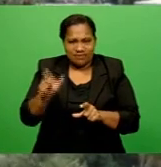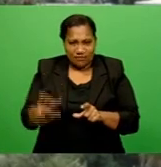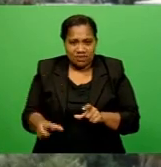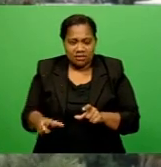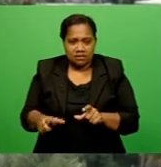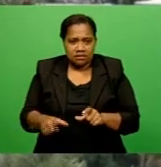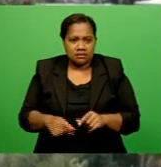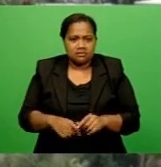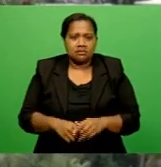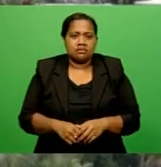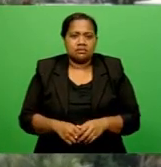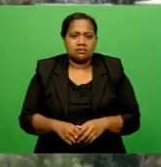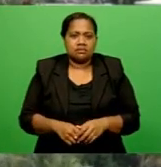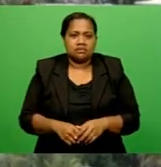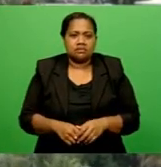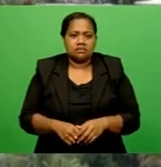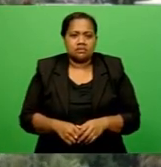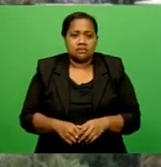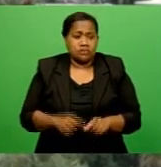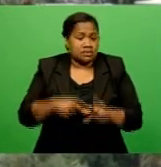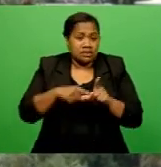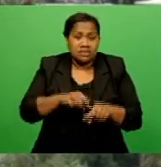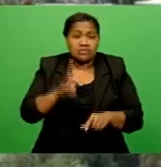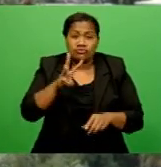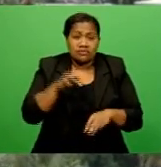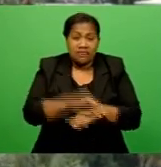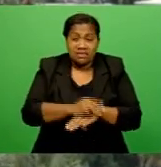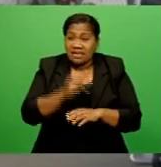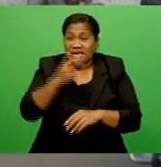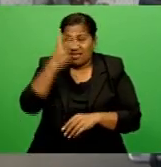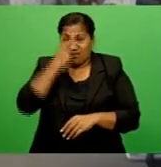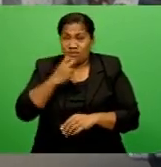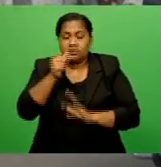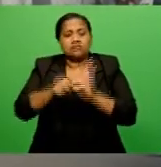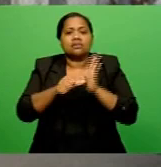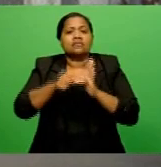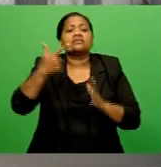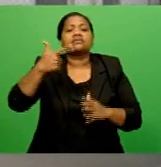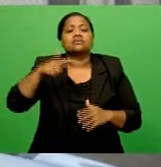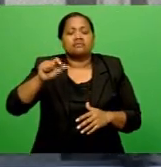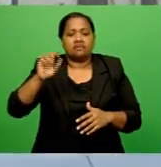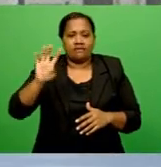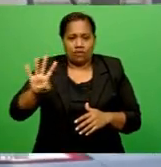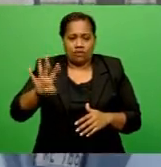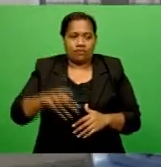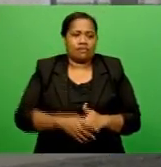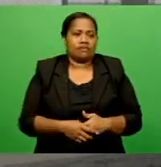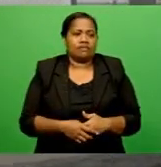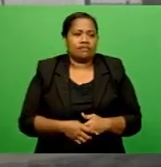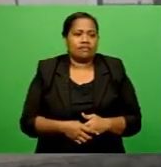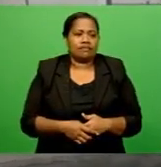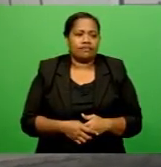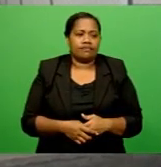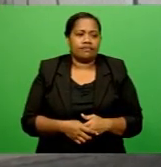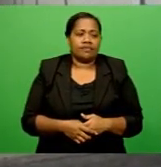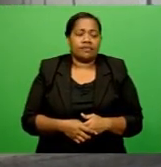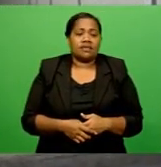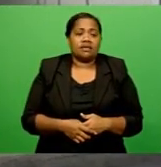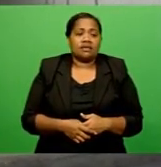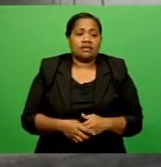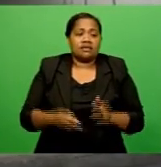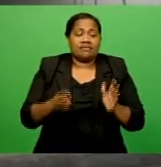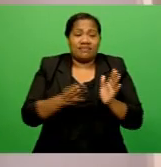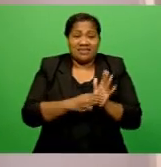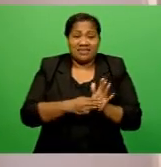from youngest as 3 months, we've got the oldest at 74. The Medical Services Pacific also